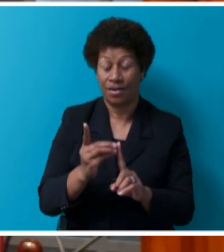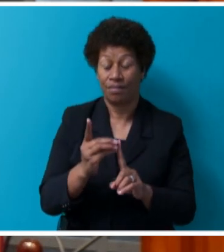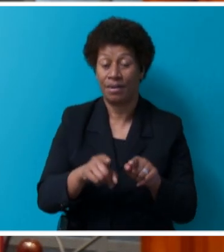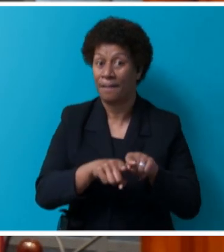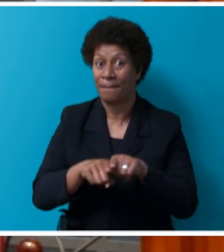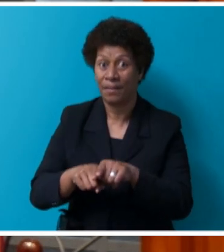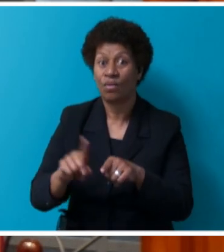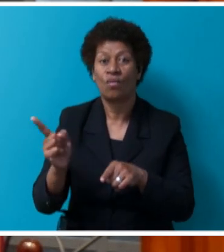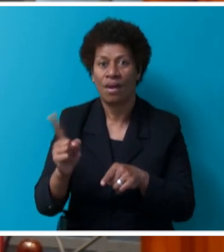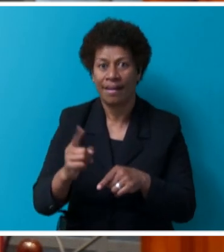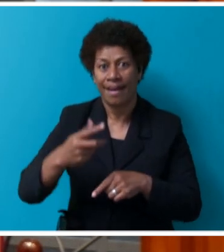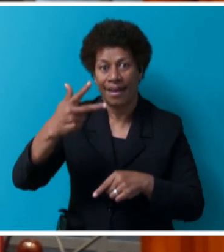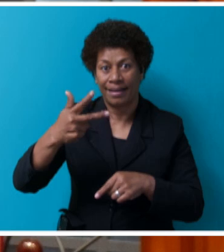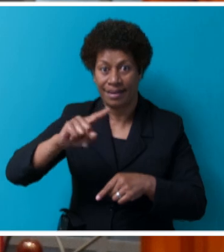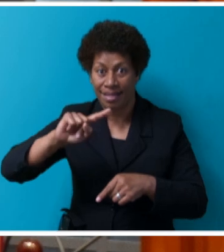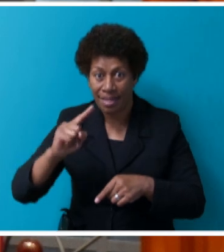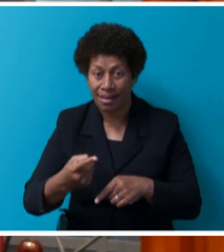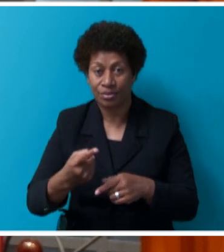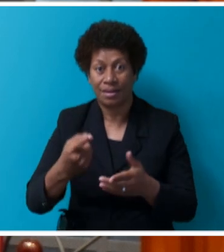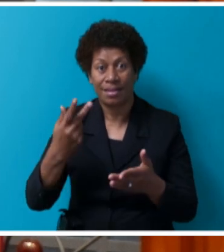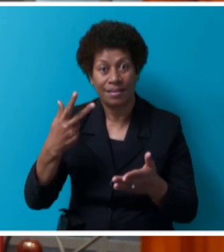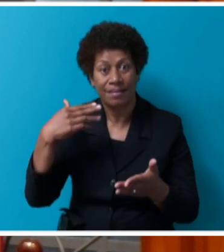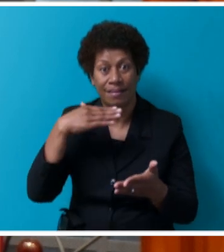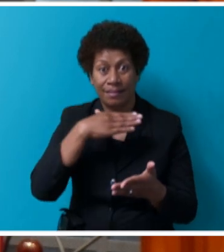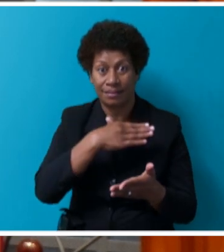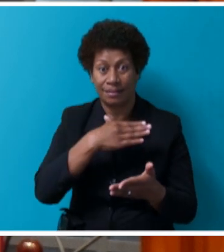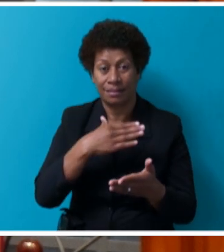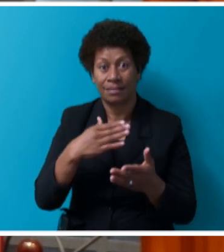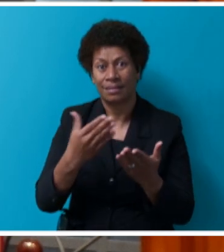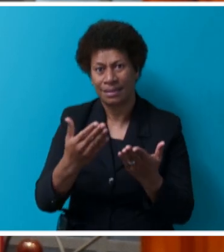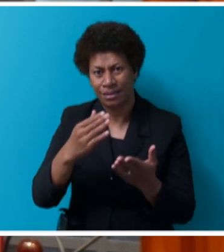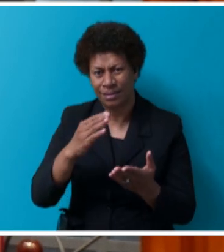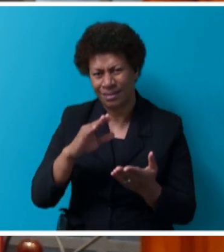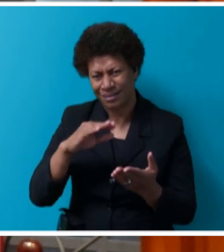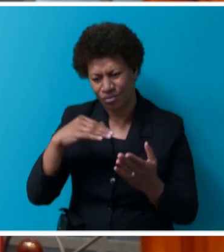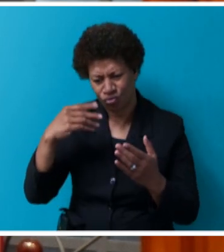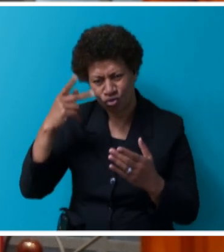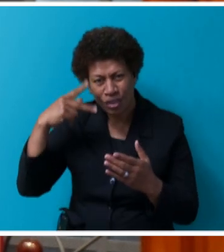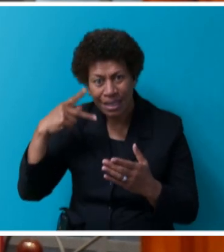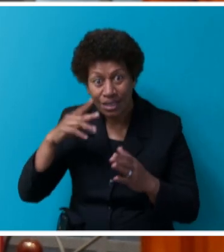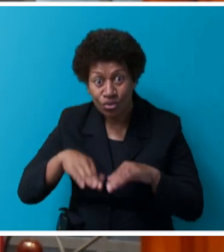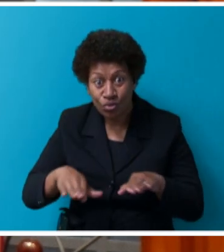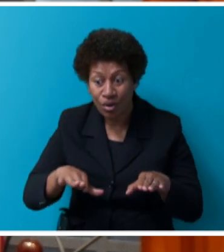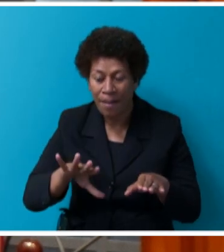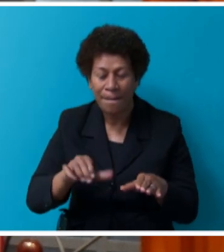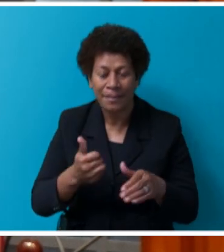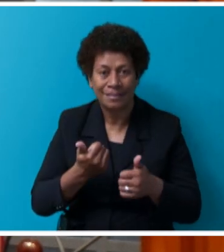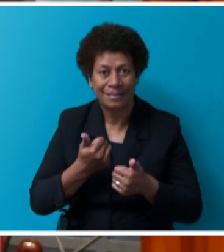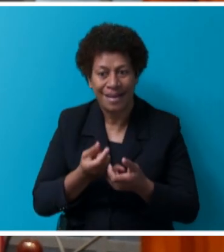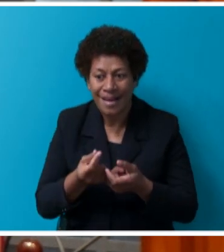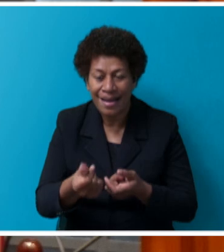the 18,325 pre-primary students are able to continue their early learning experience within a